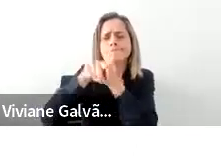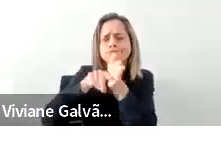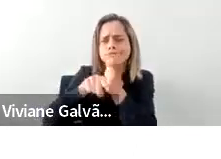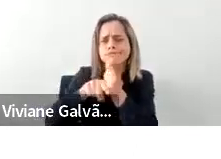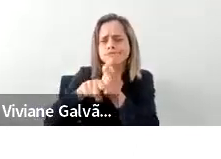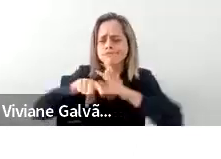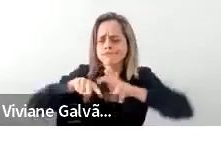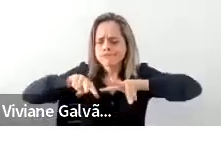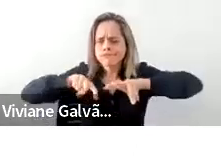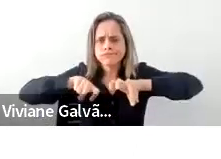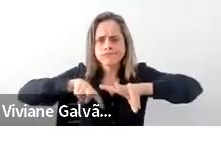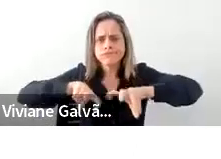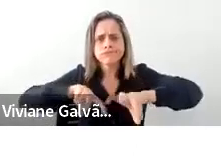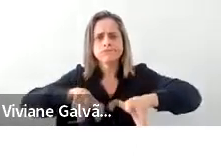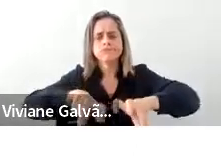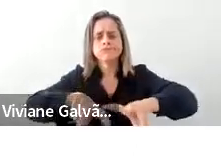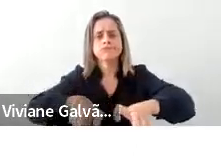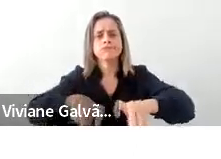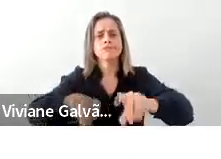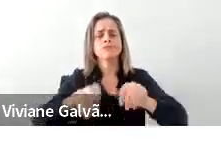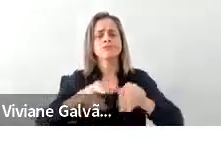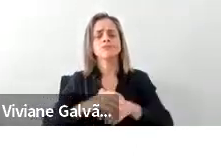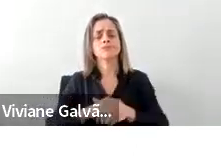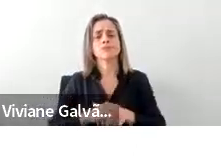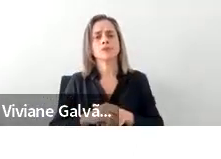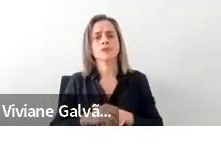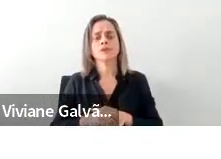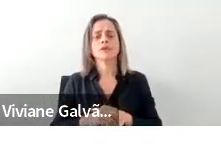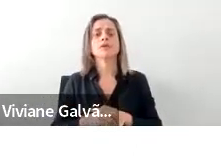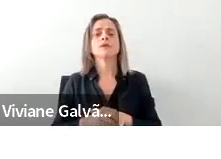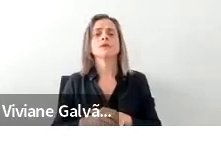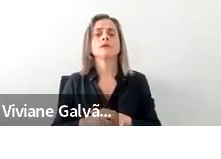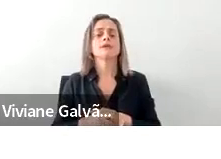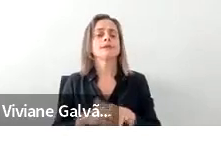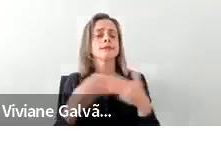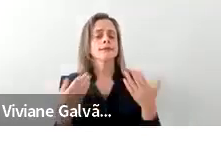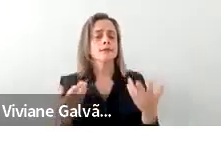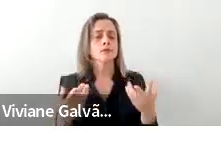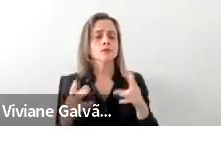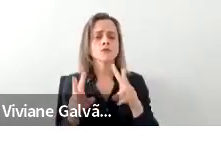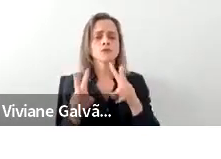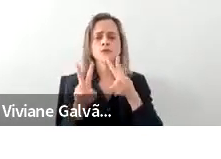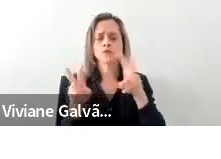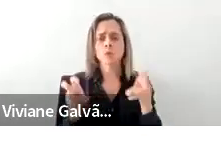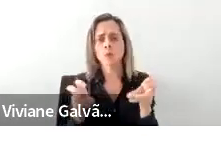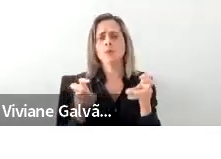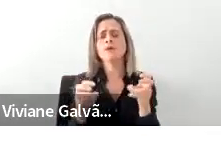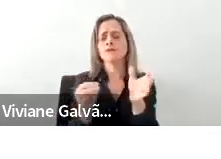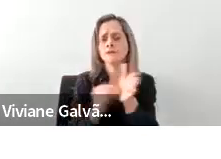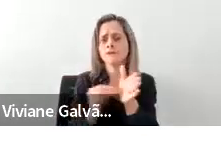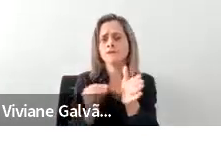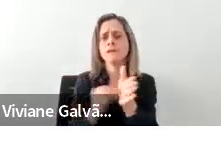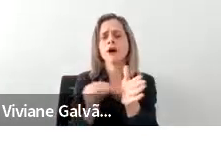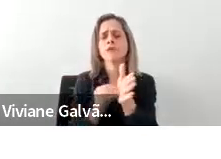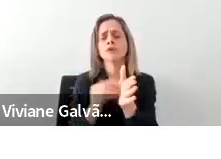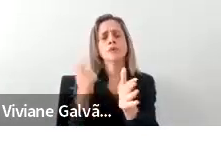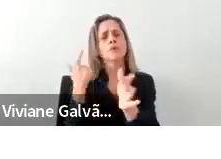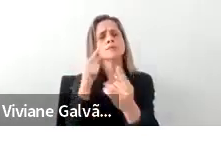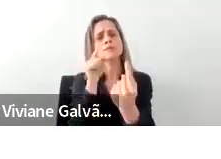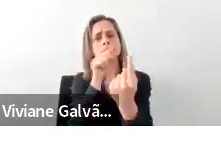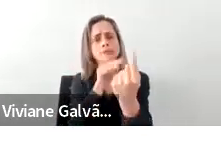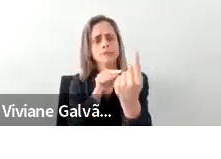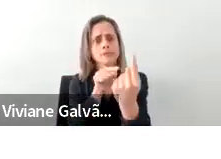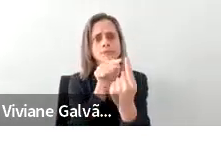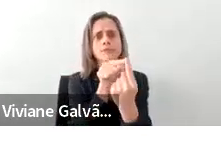Why? Because the complete body is easier to study than its cells. Moreover, in the analysis